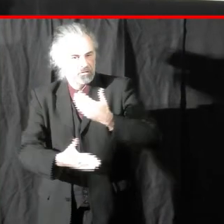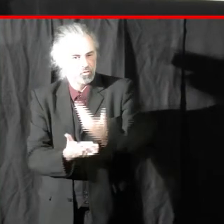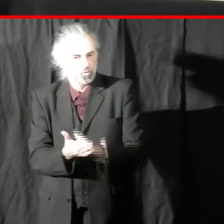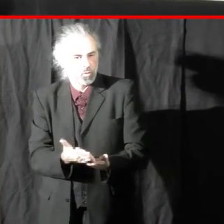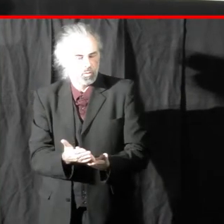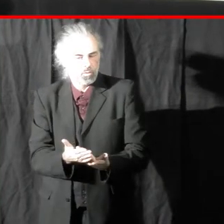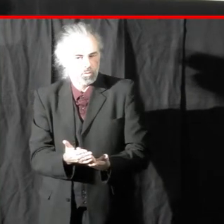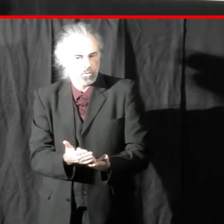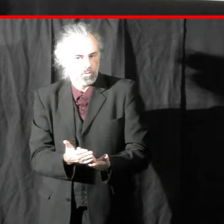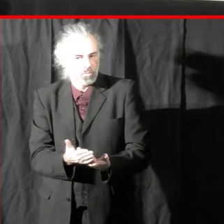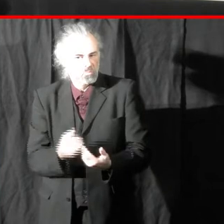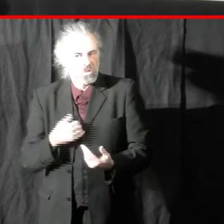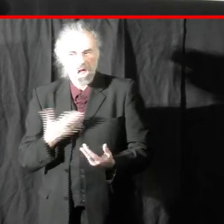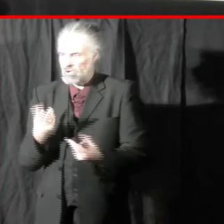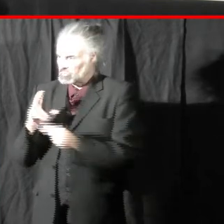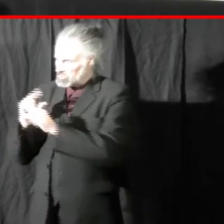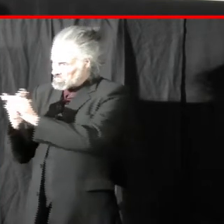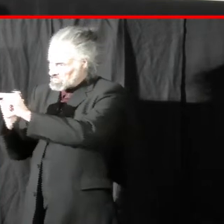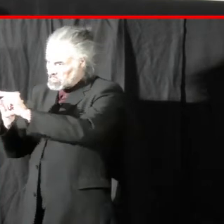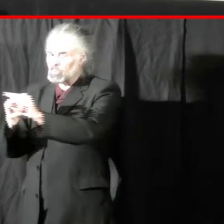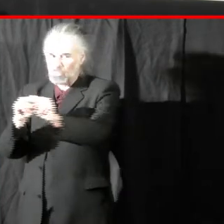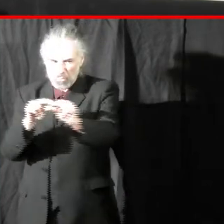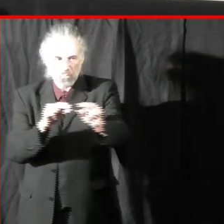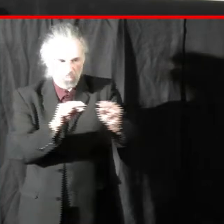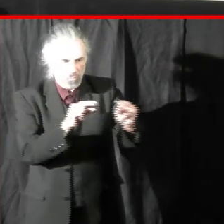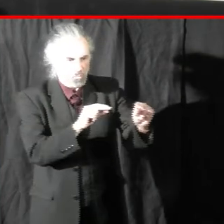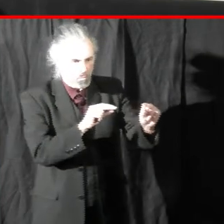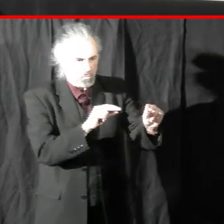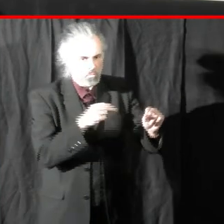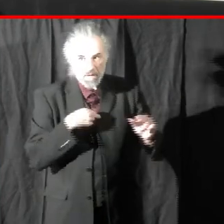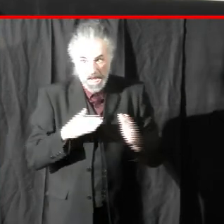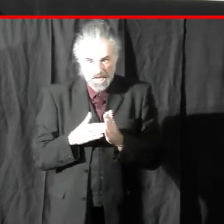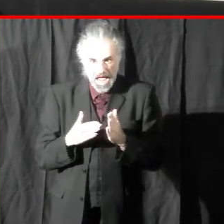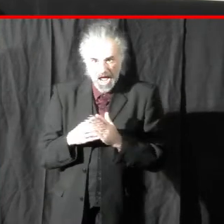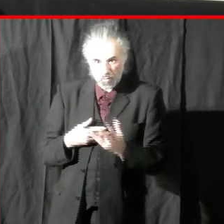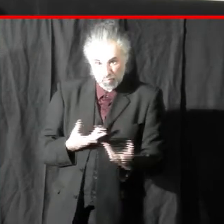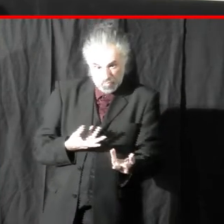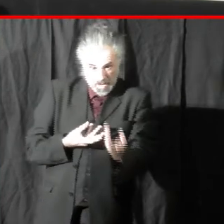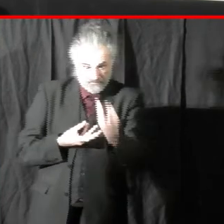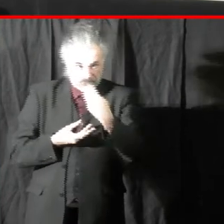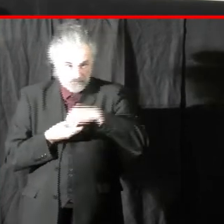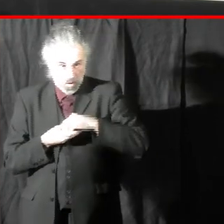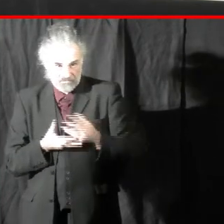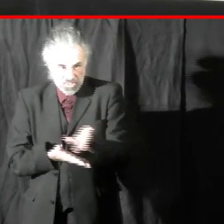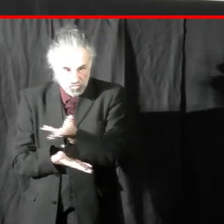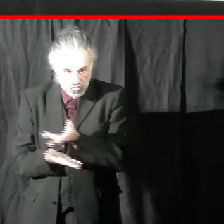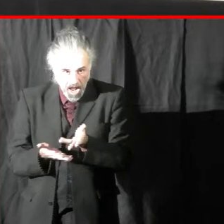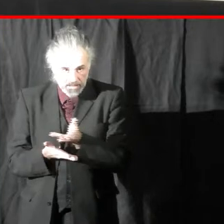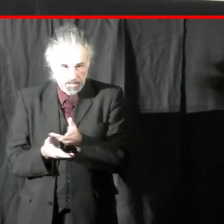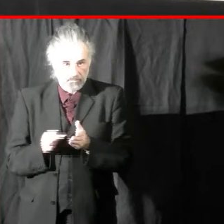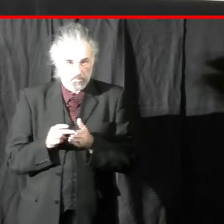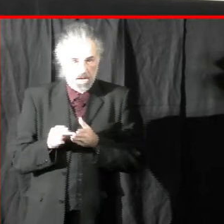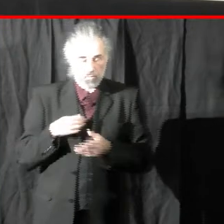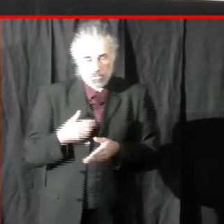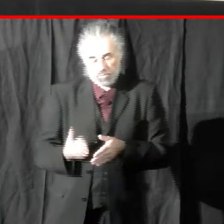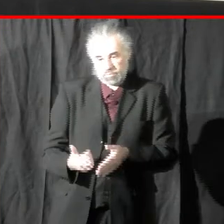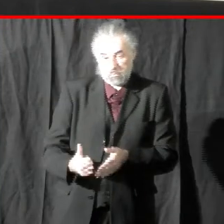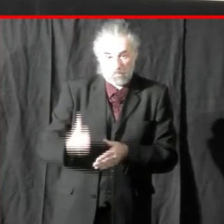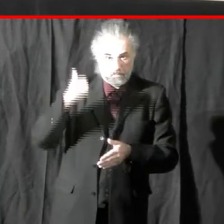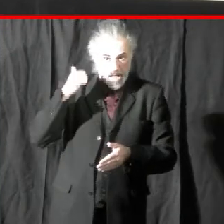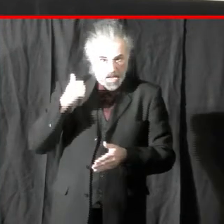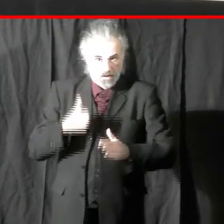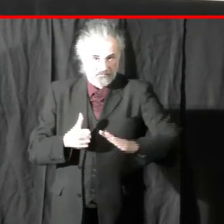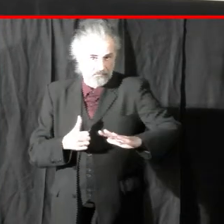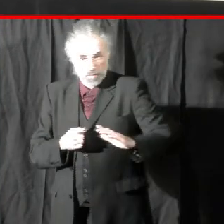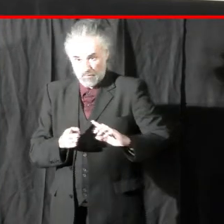We've had a chat about it. We're going to go into the interactive part of the show now. So we're going to go back to the very first scene that you saw.